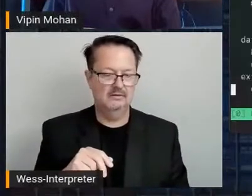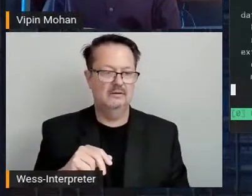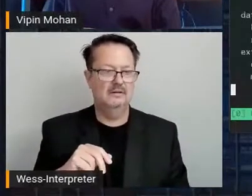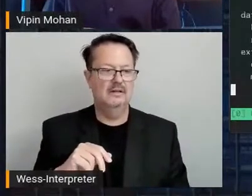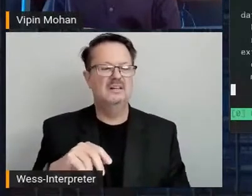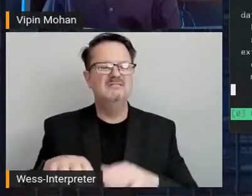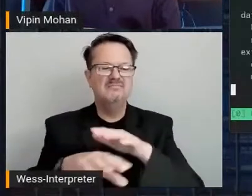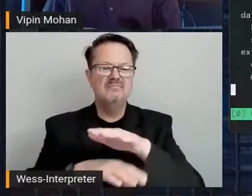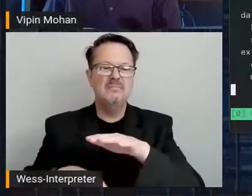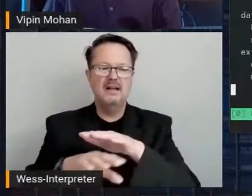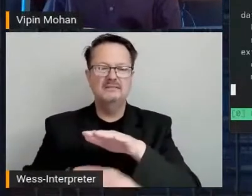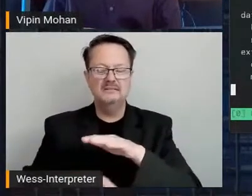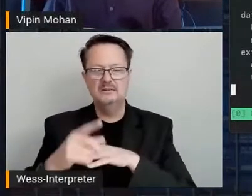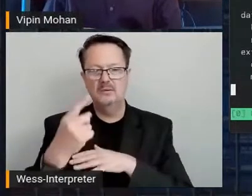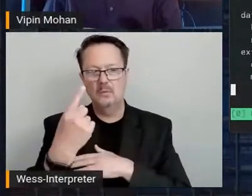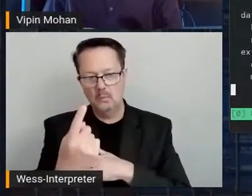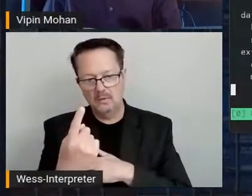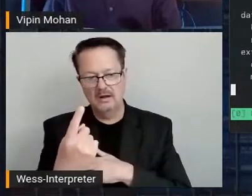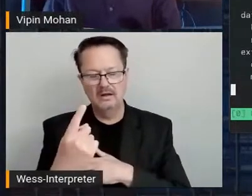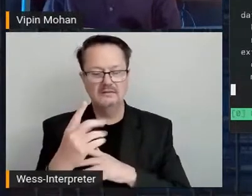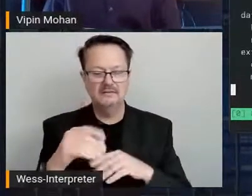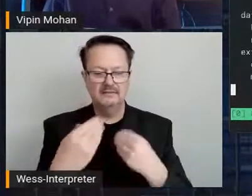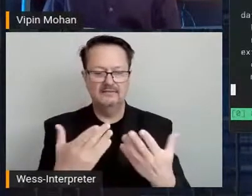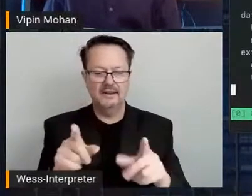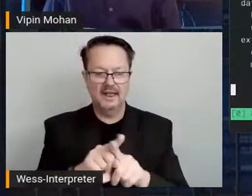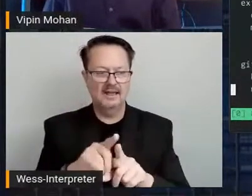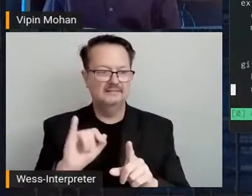basically the one that we gave in as an input.